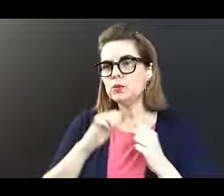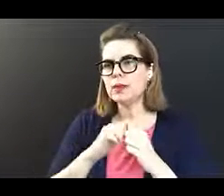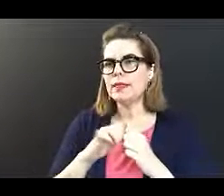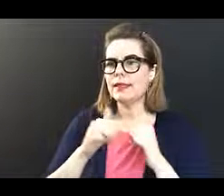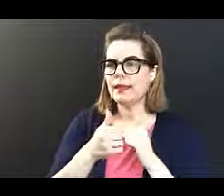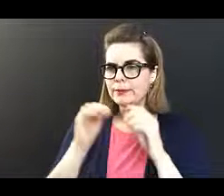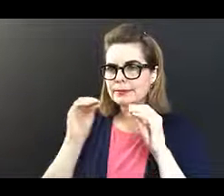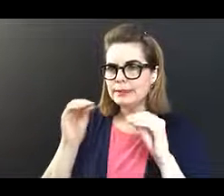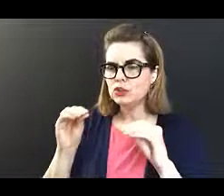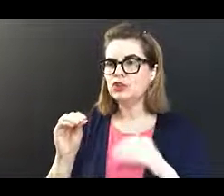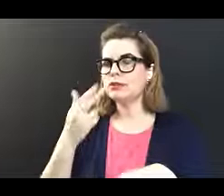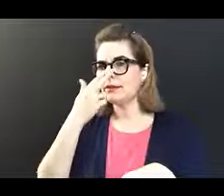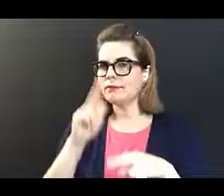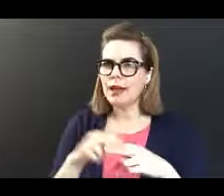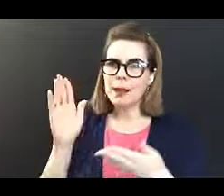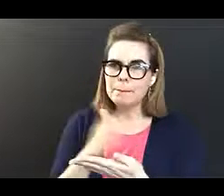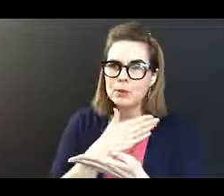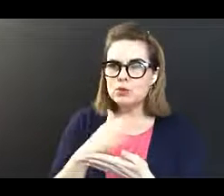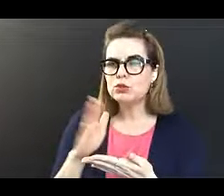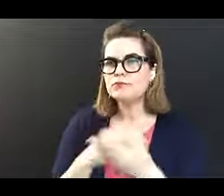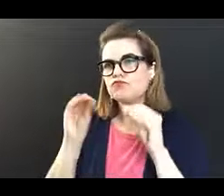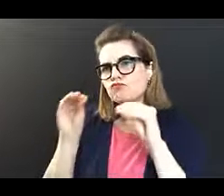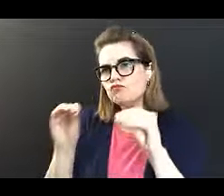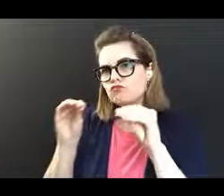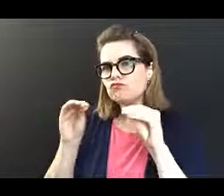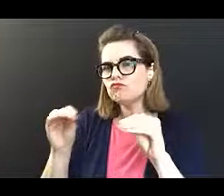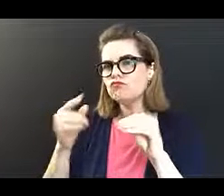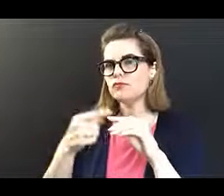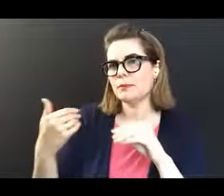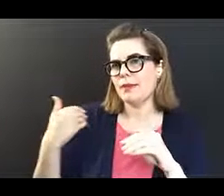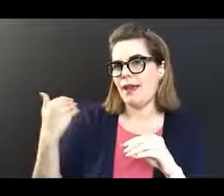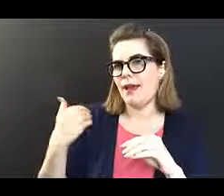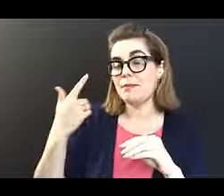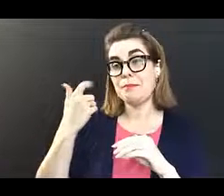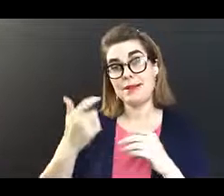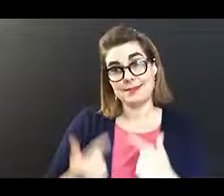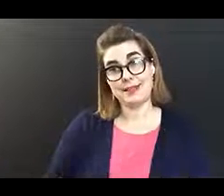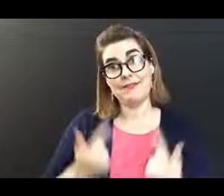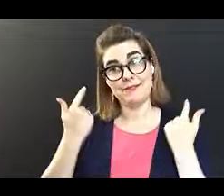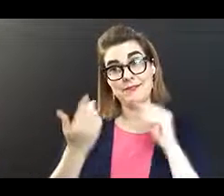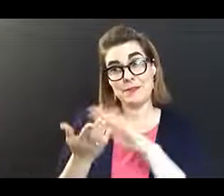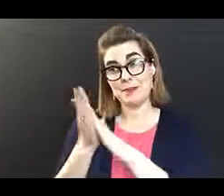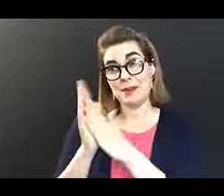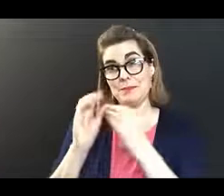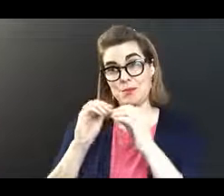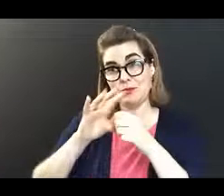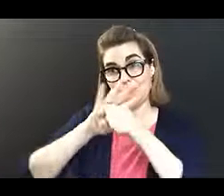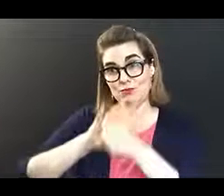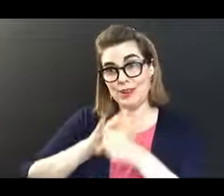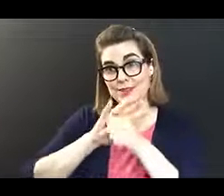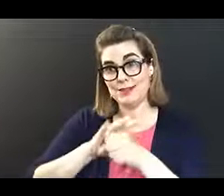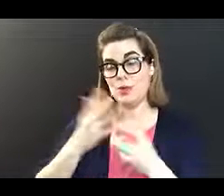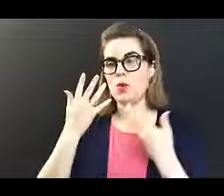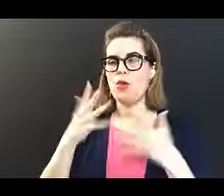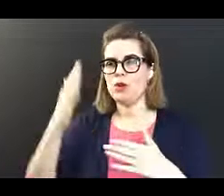are really learning these habits from a young age. And as life gets harder as they go into middle school and high school, they'll already be familiar